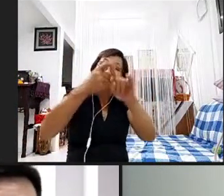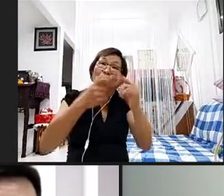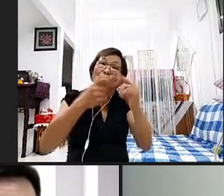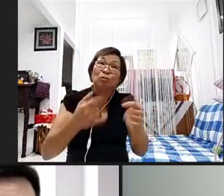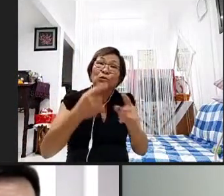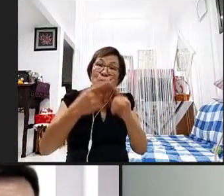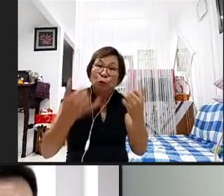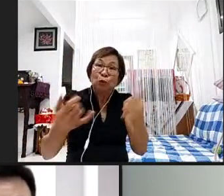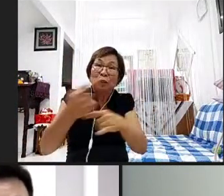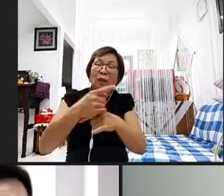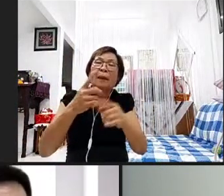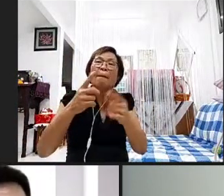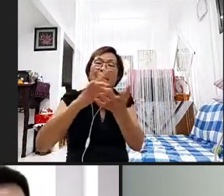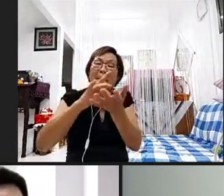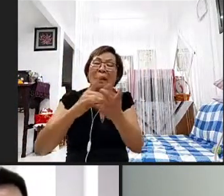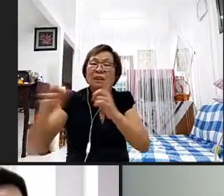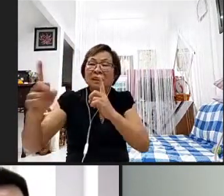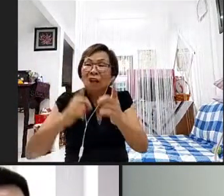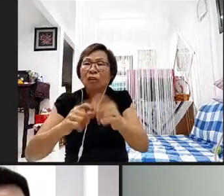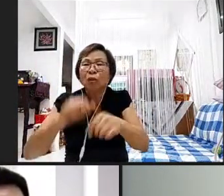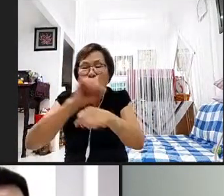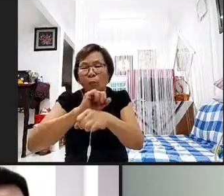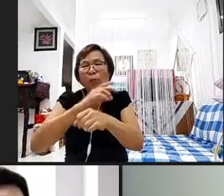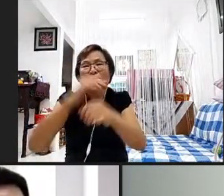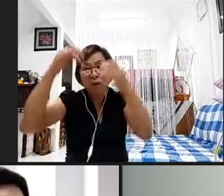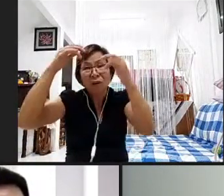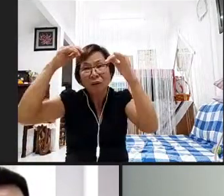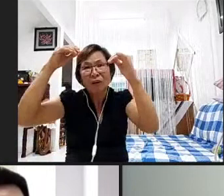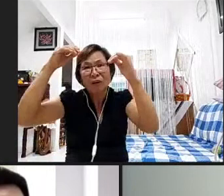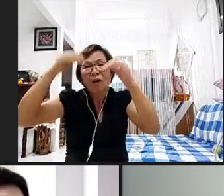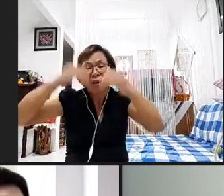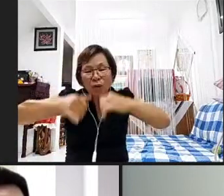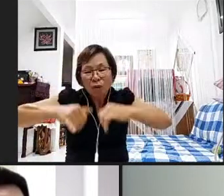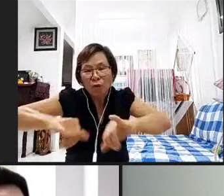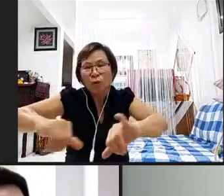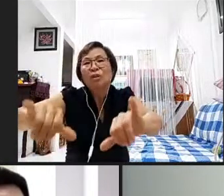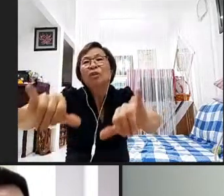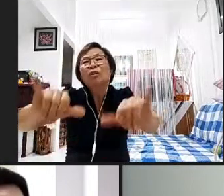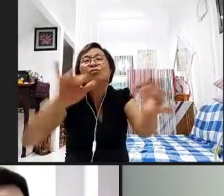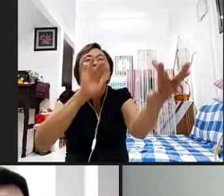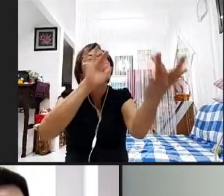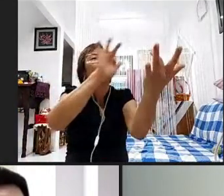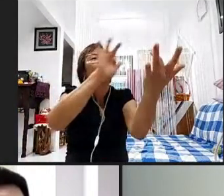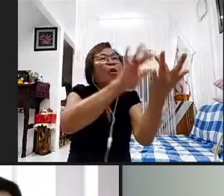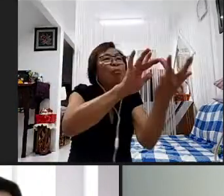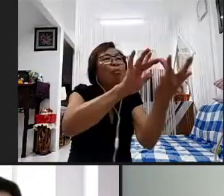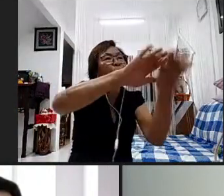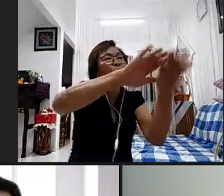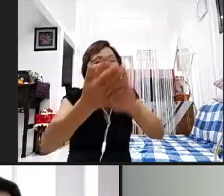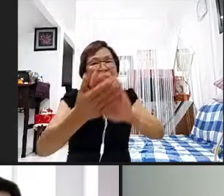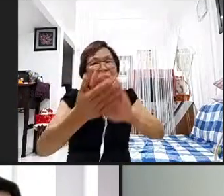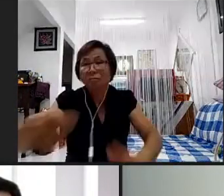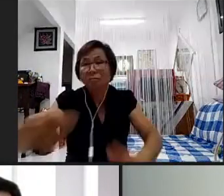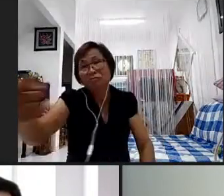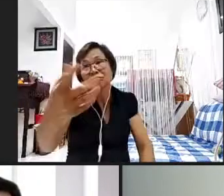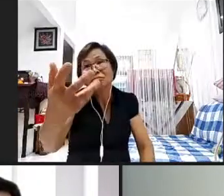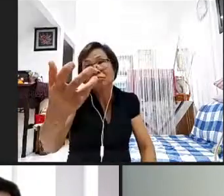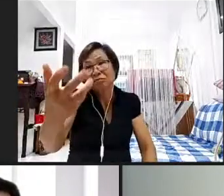to work on so that we can continue our outreach to the community. Anyone?